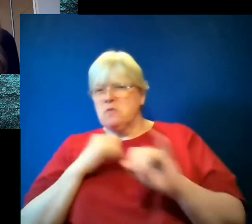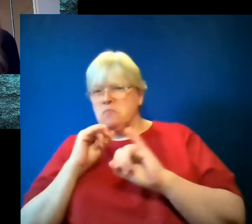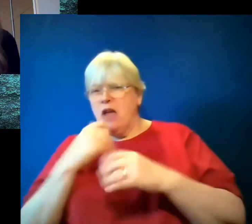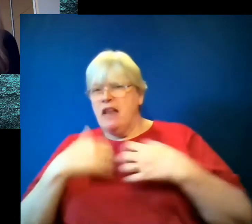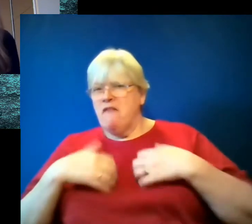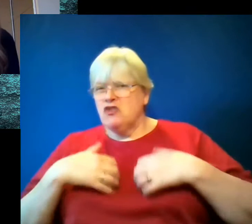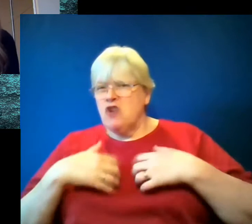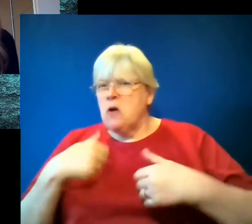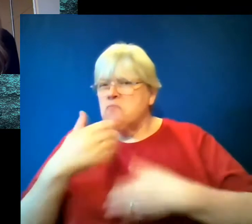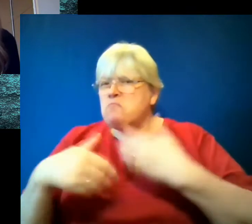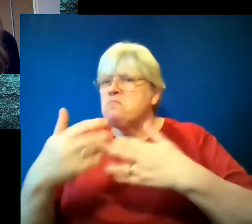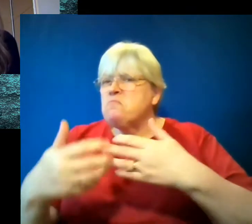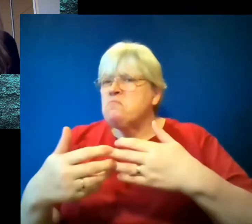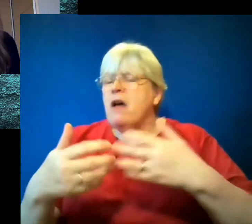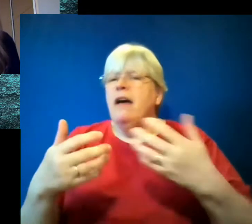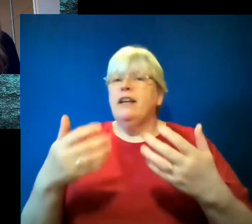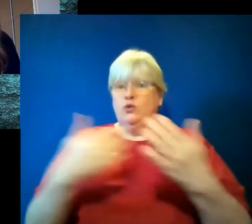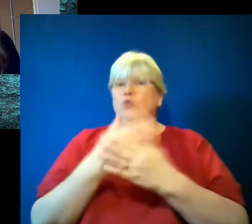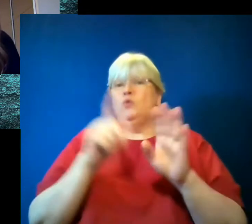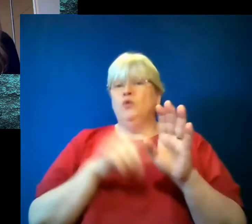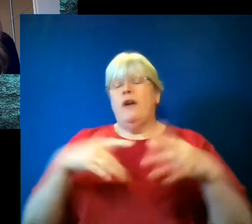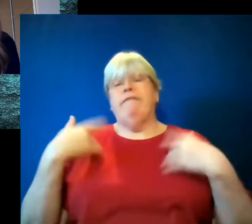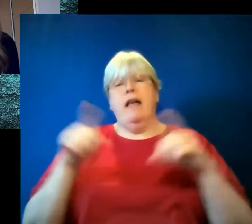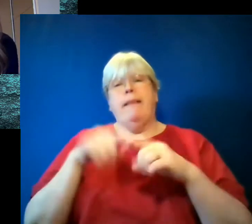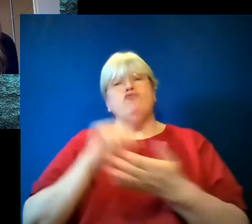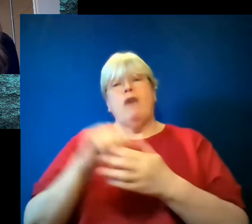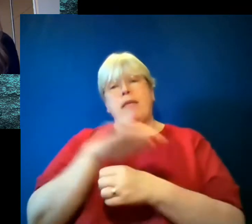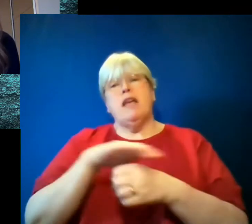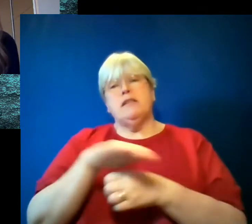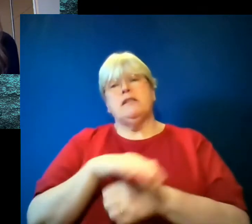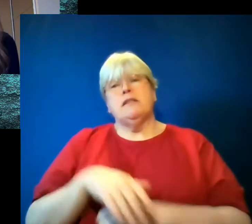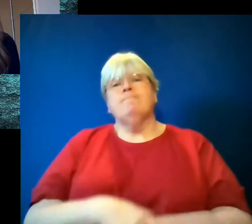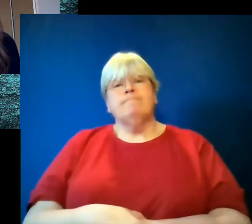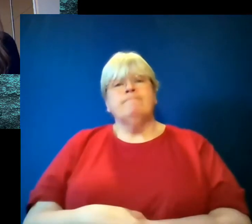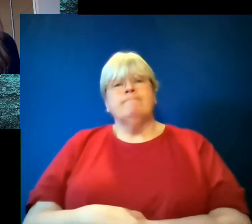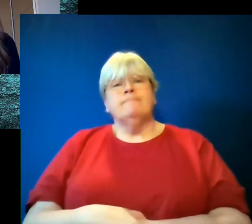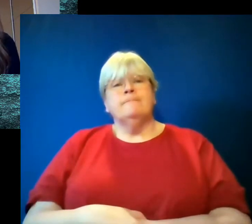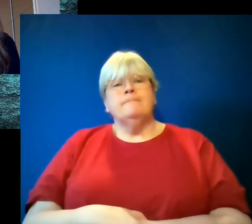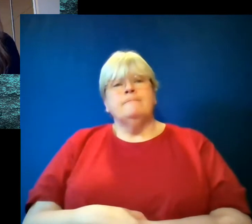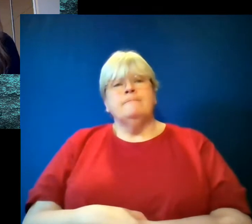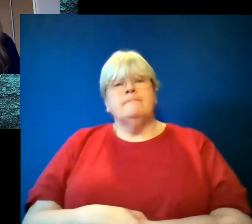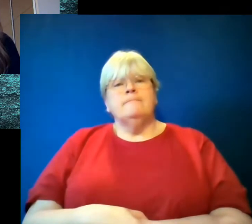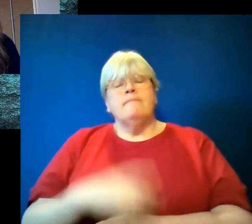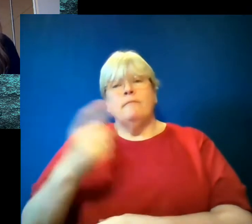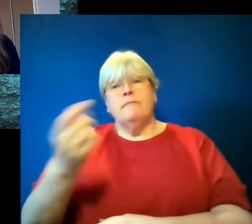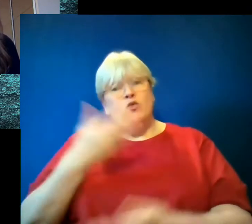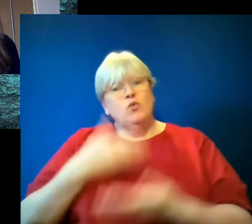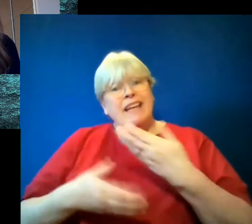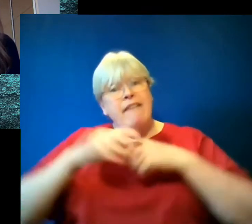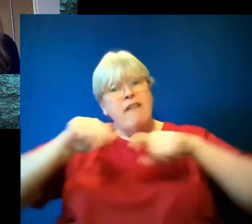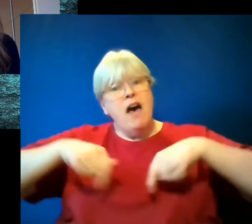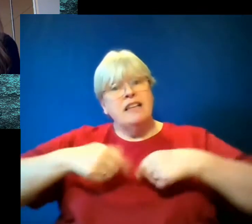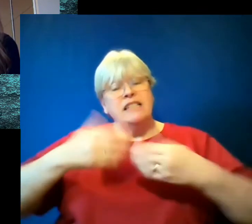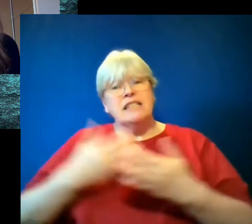adventures. And so New York felt like the right place to be. And can you give us a little taste